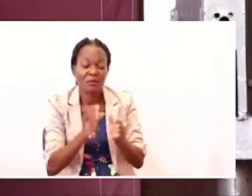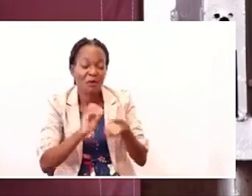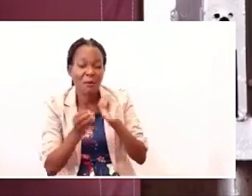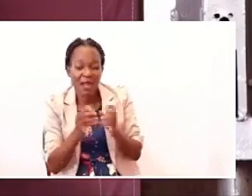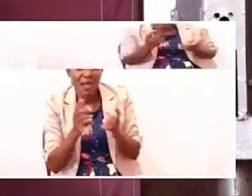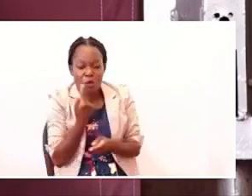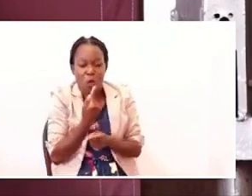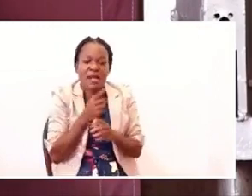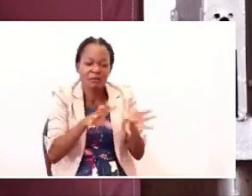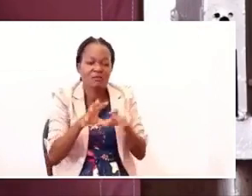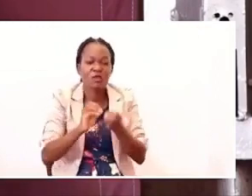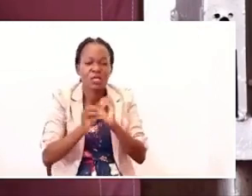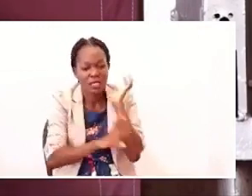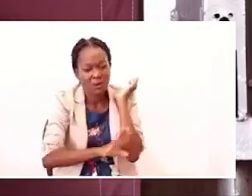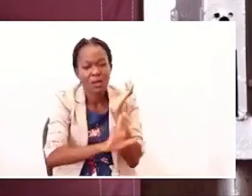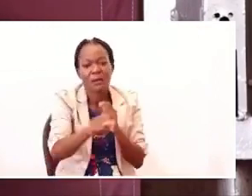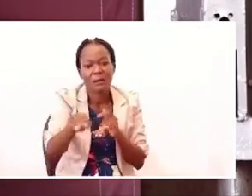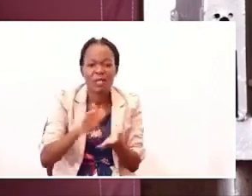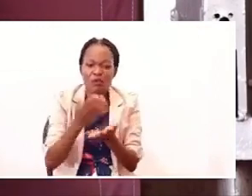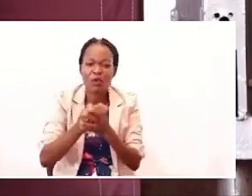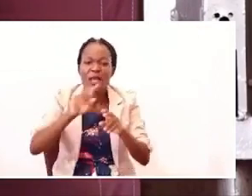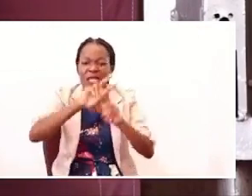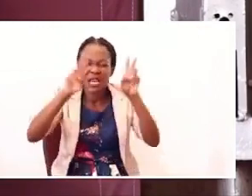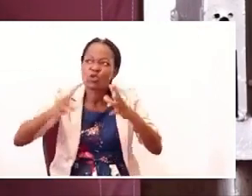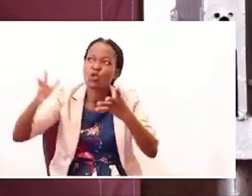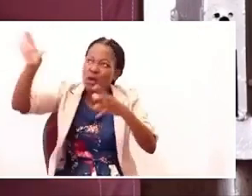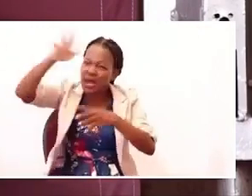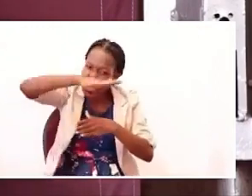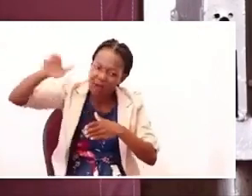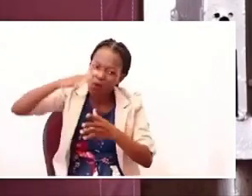of what is happening in transnational corporations.